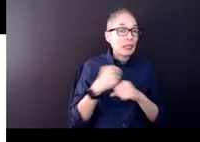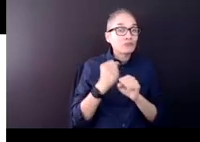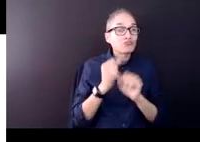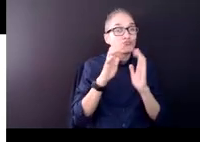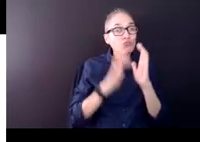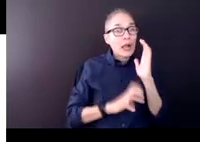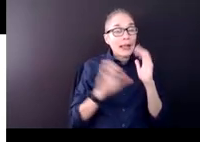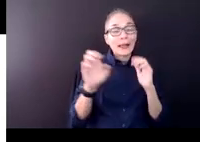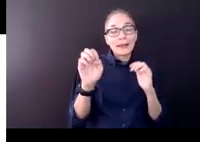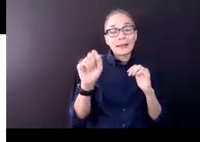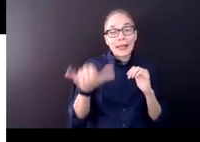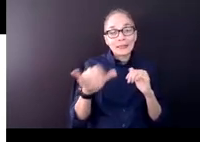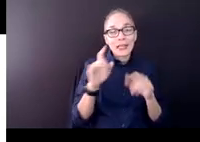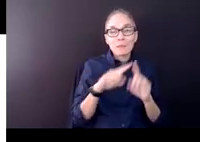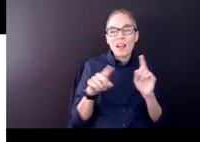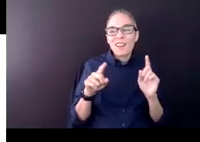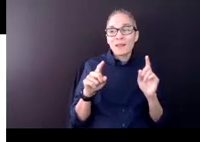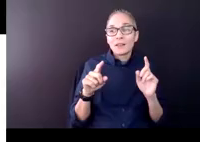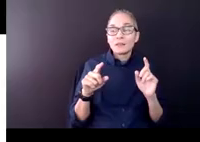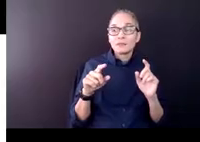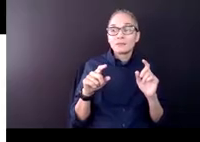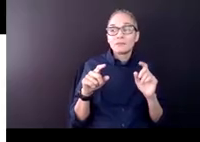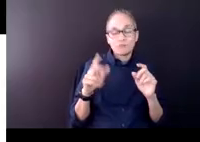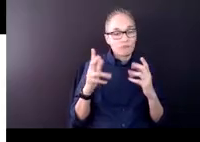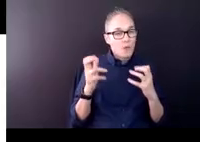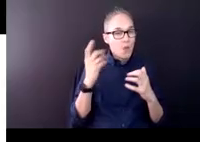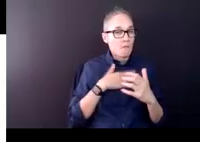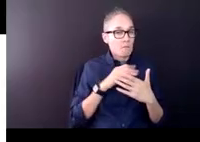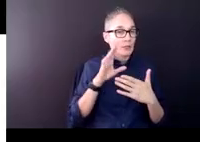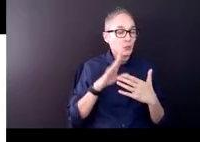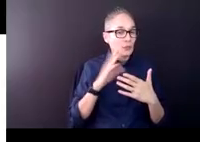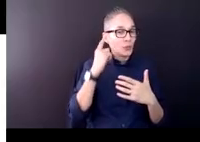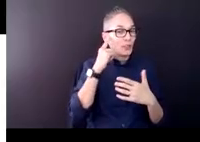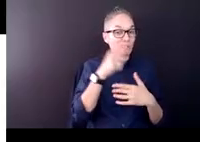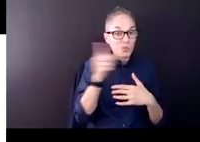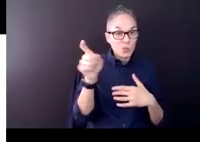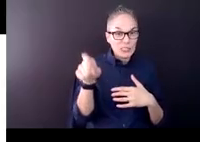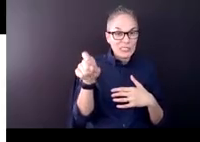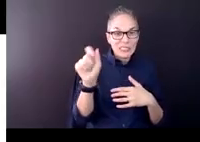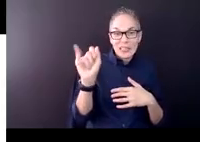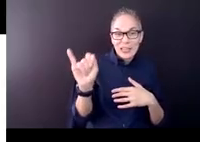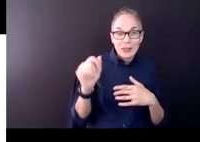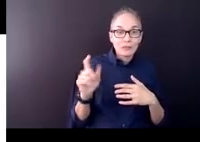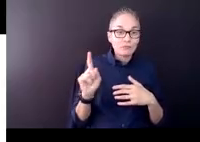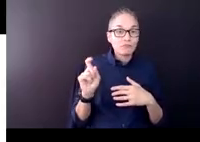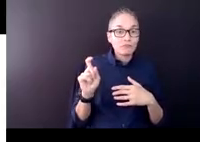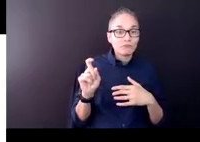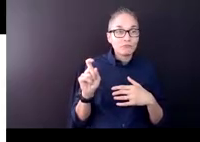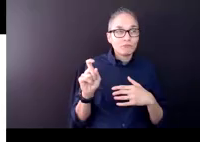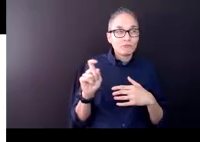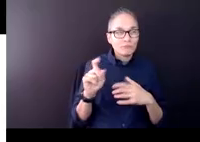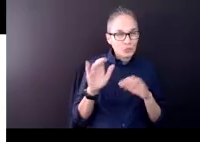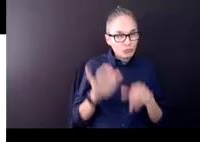students. But I want students to think, do you need AI to generate your life